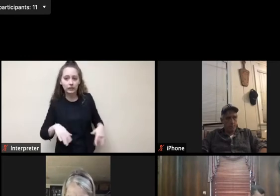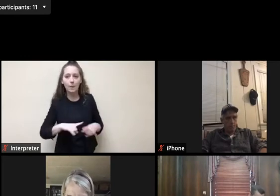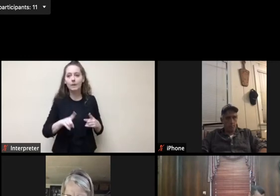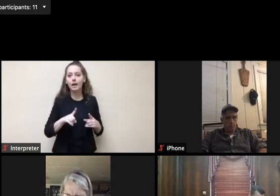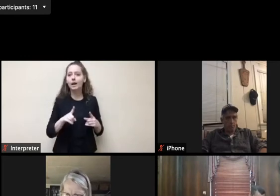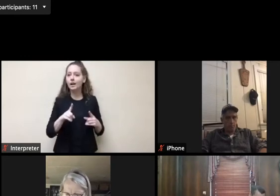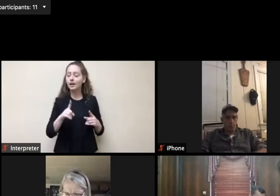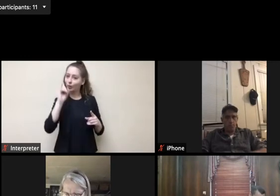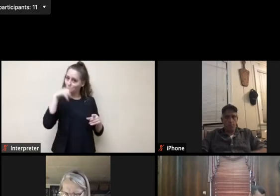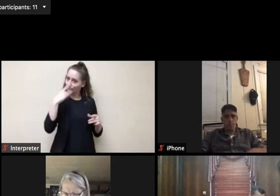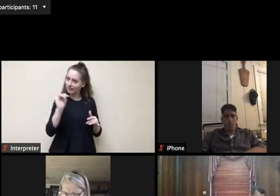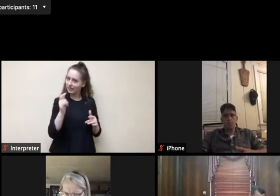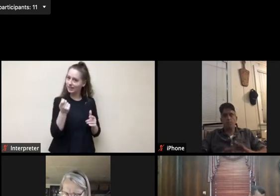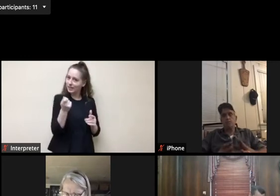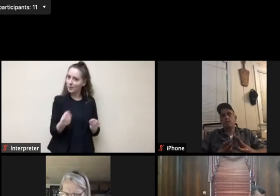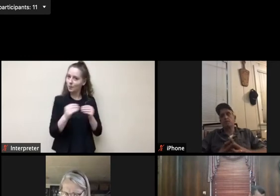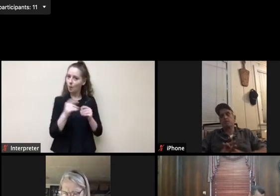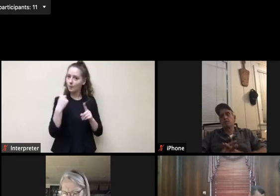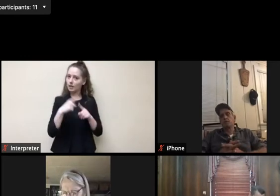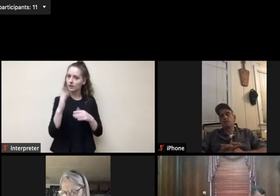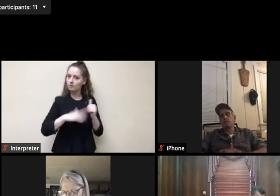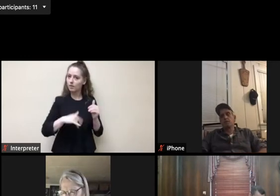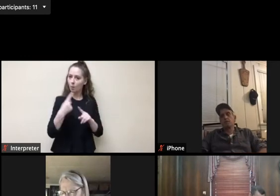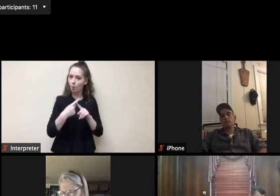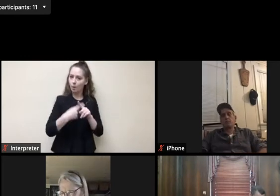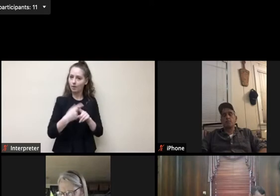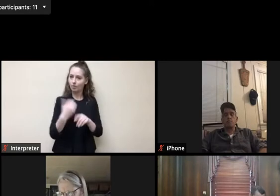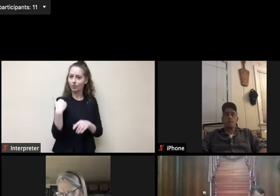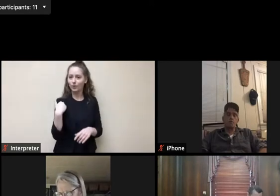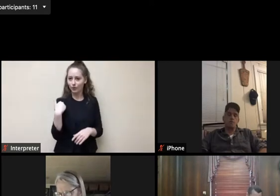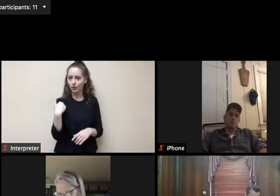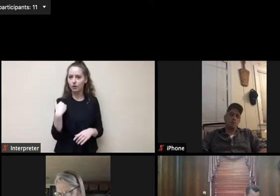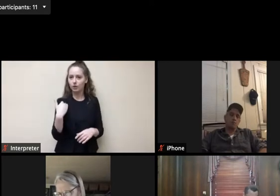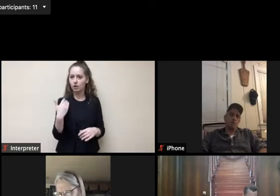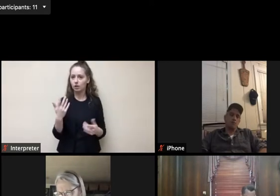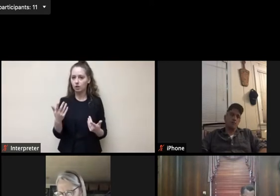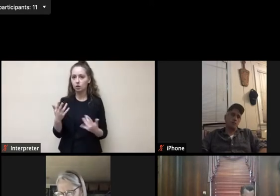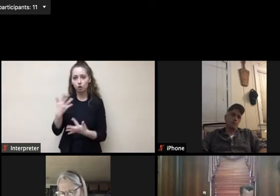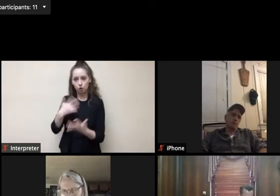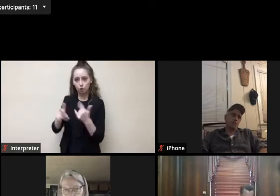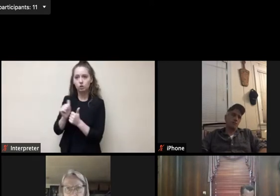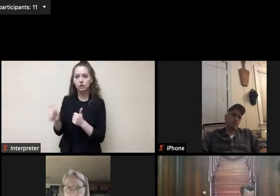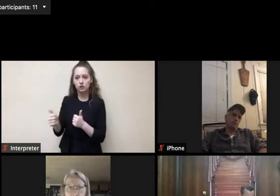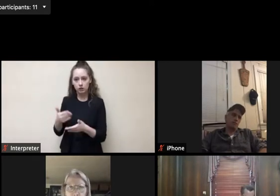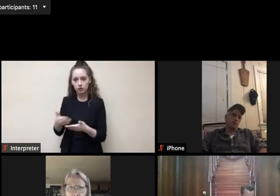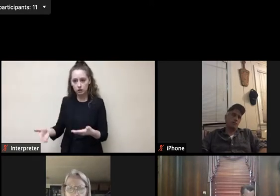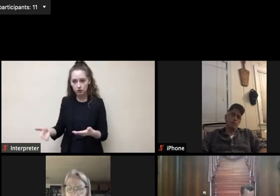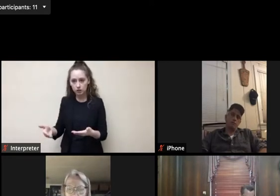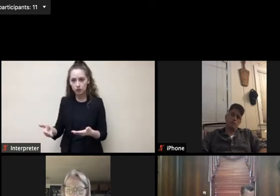a month ago. The social distancing still needs to be maintained. I think that,